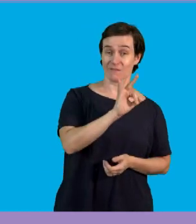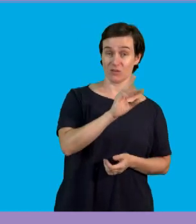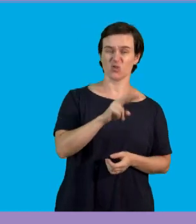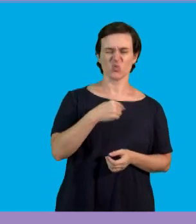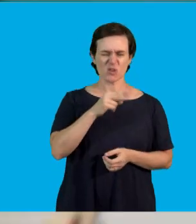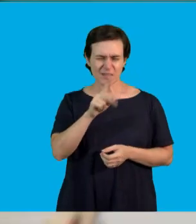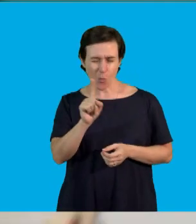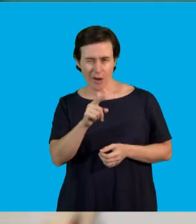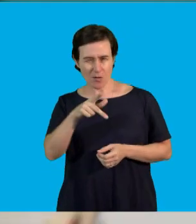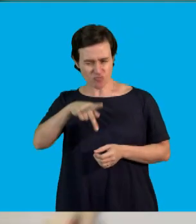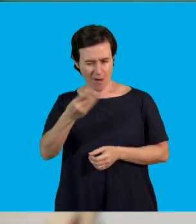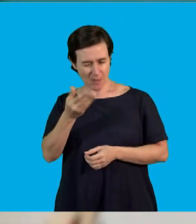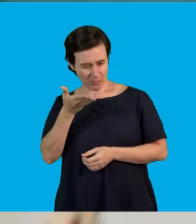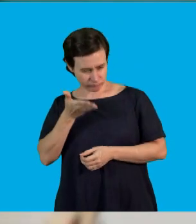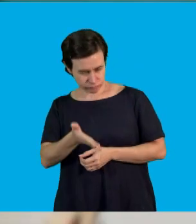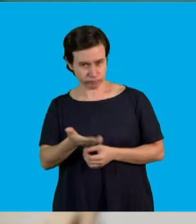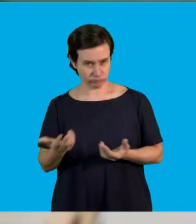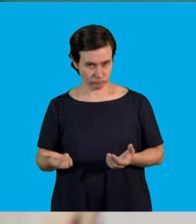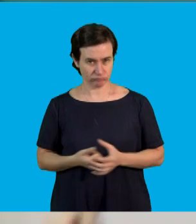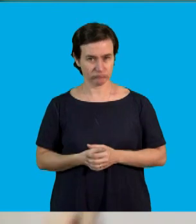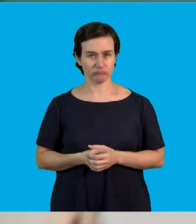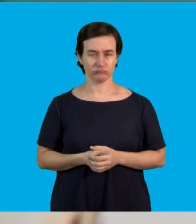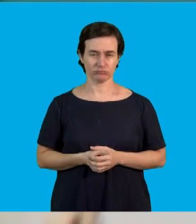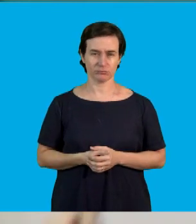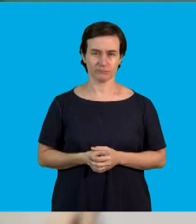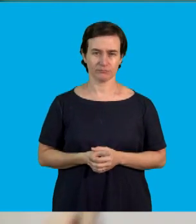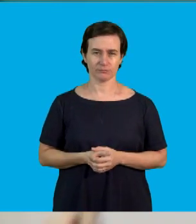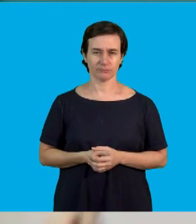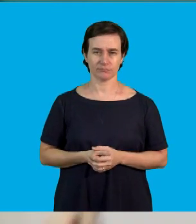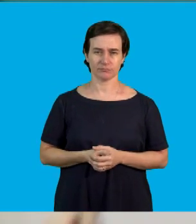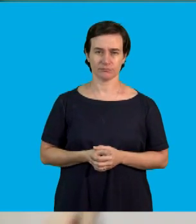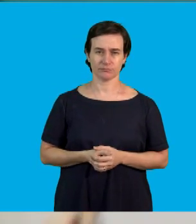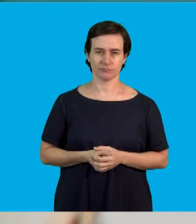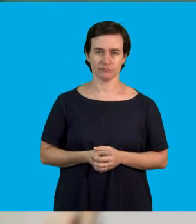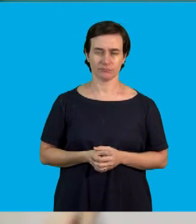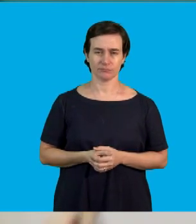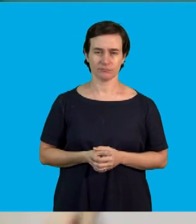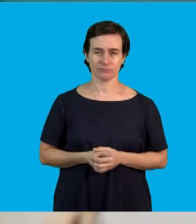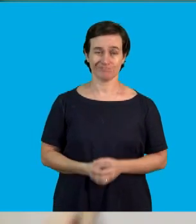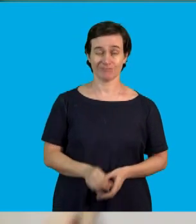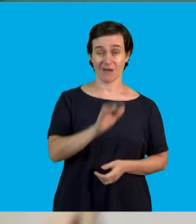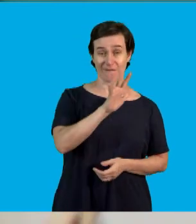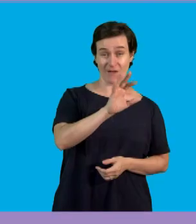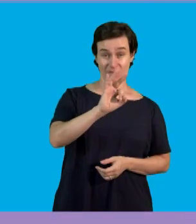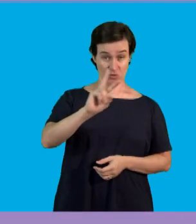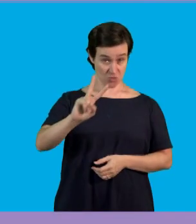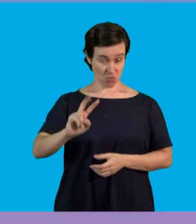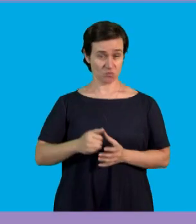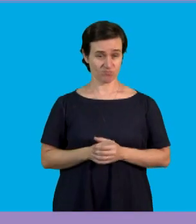down to see what prime numbers are within the factors of 532.